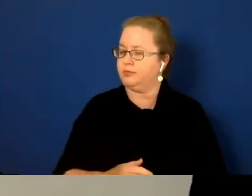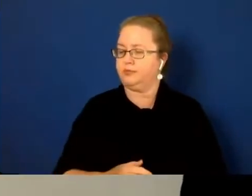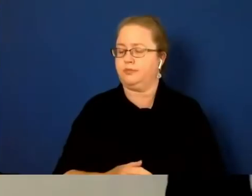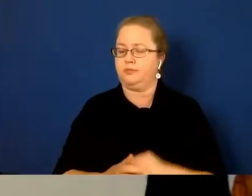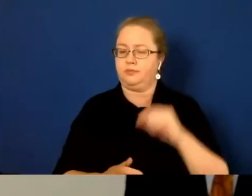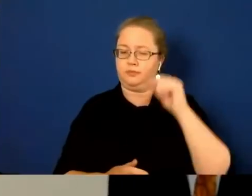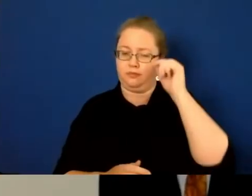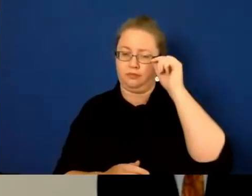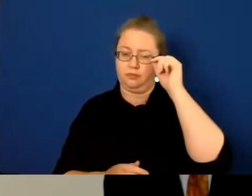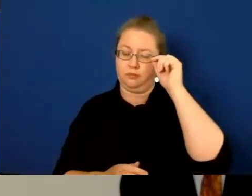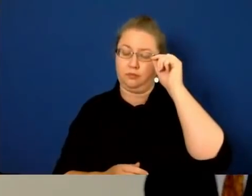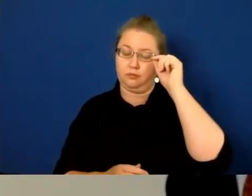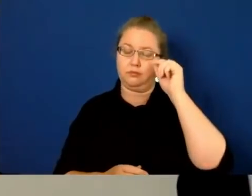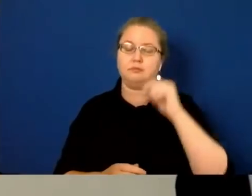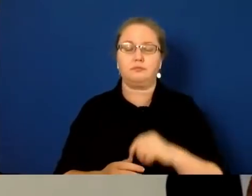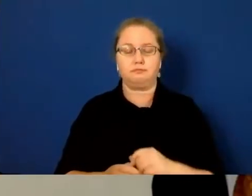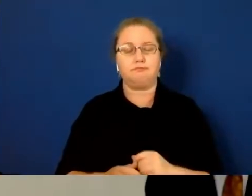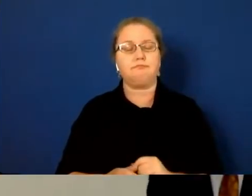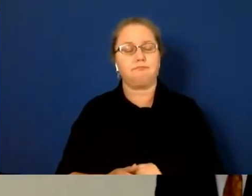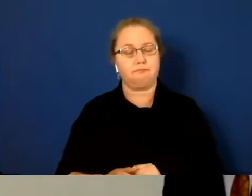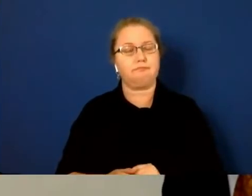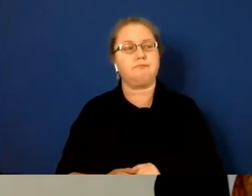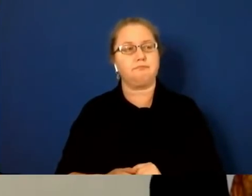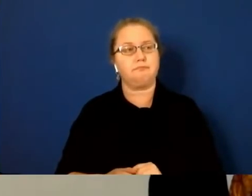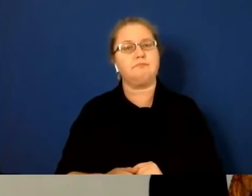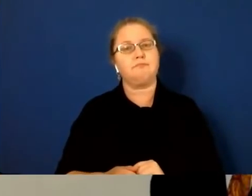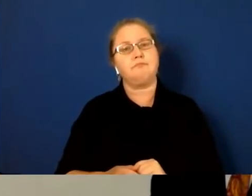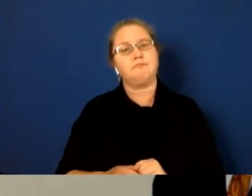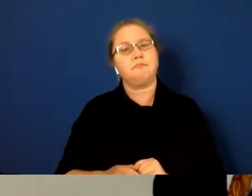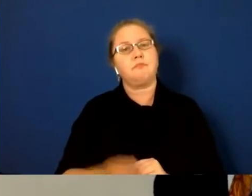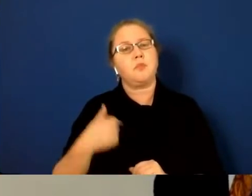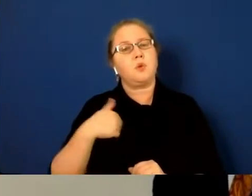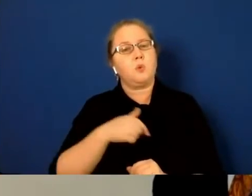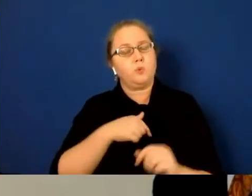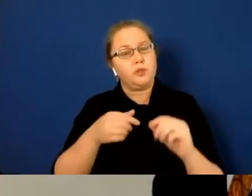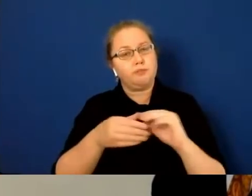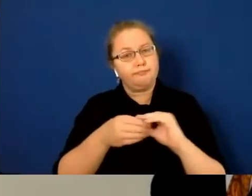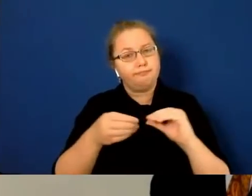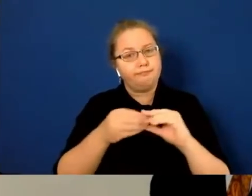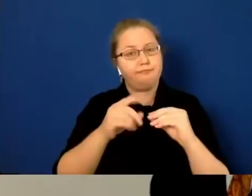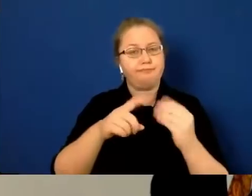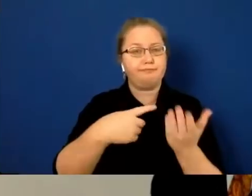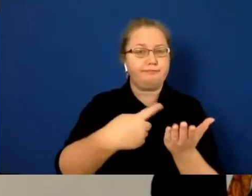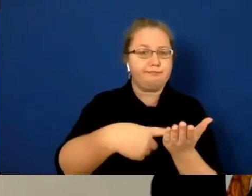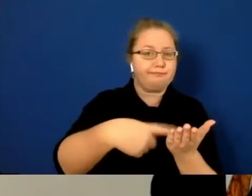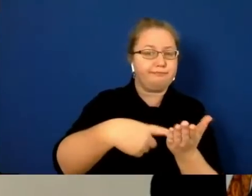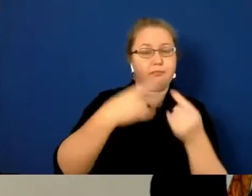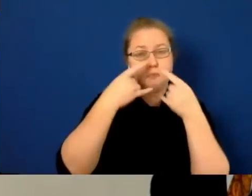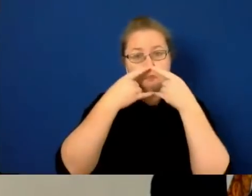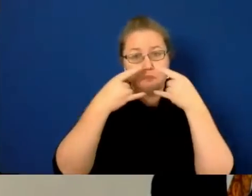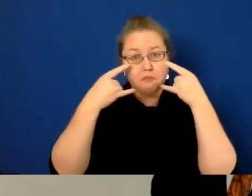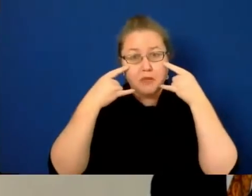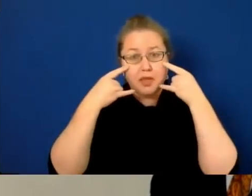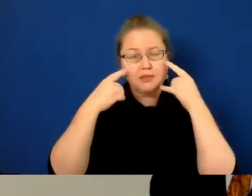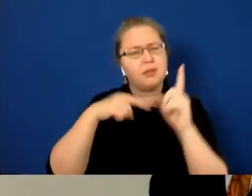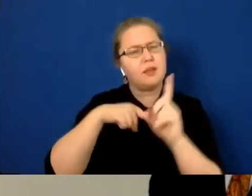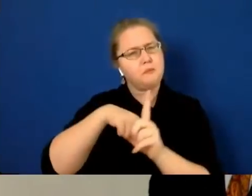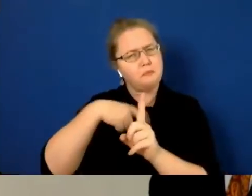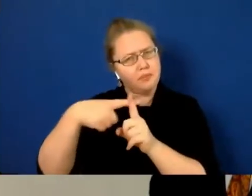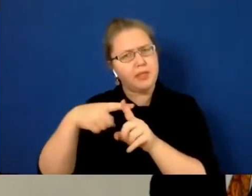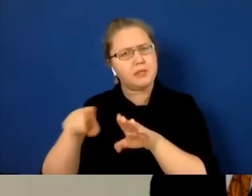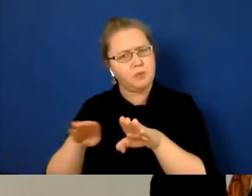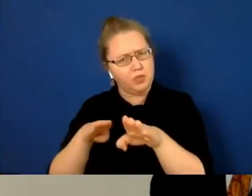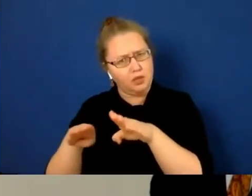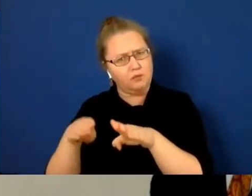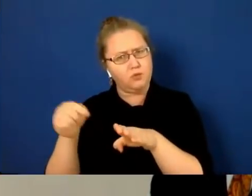your messaging from the other day where you said, you know, now the expectation is that people will wear masks indoors in places like grocery stores,